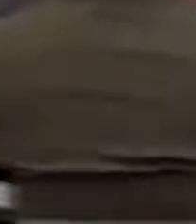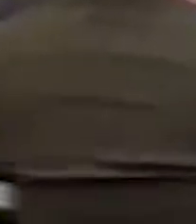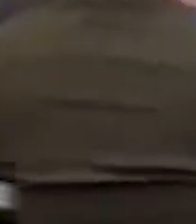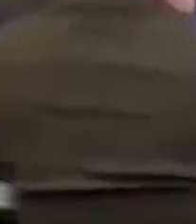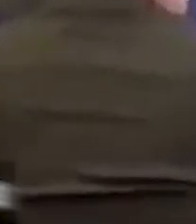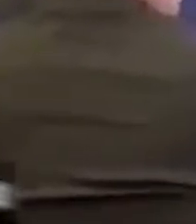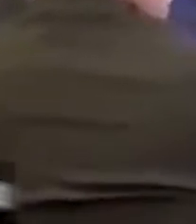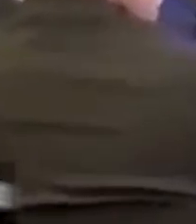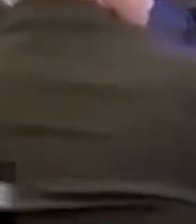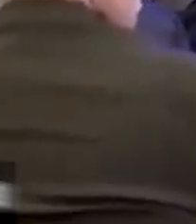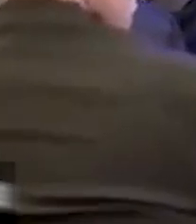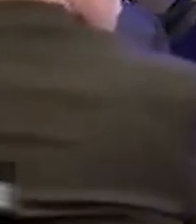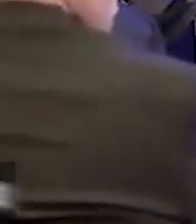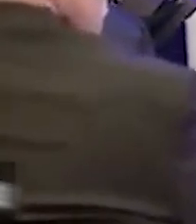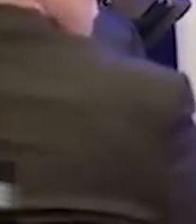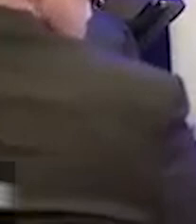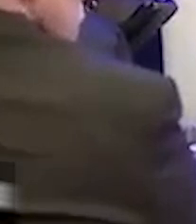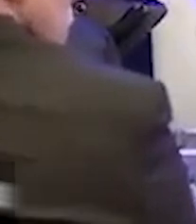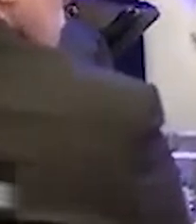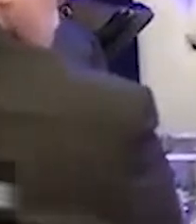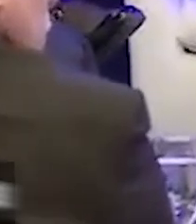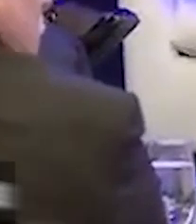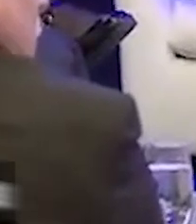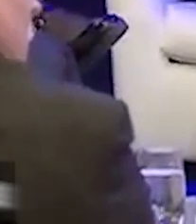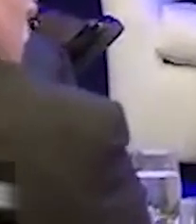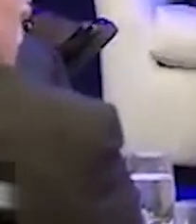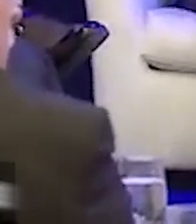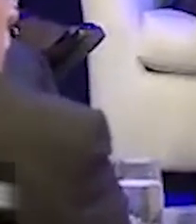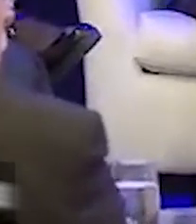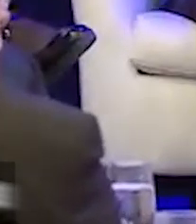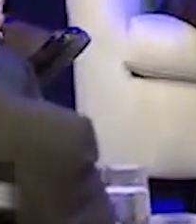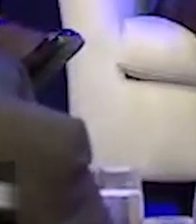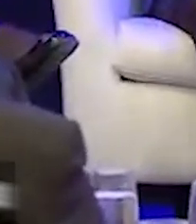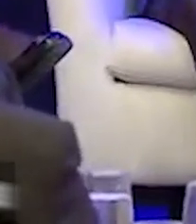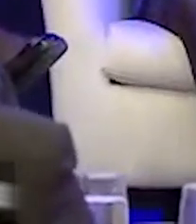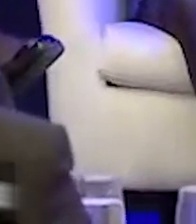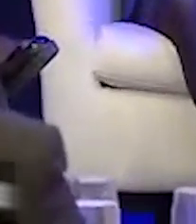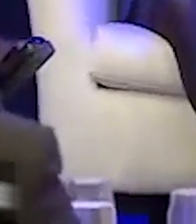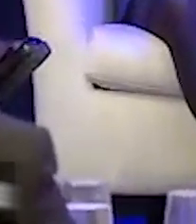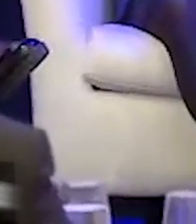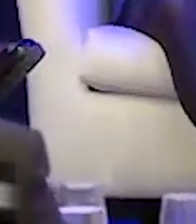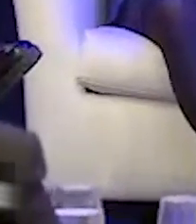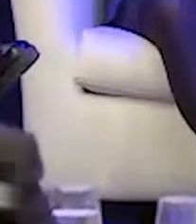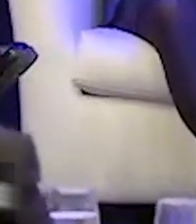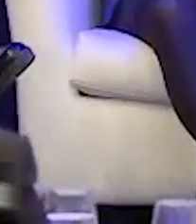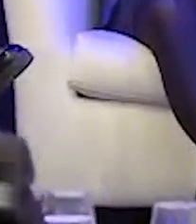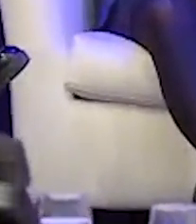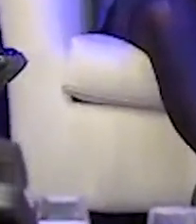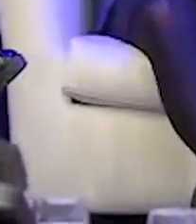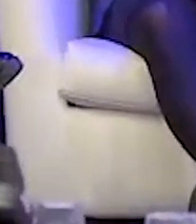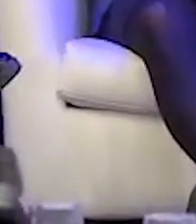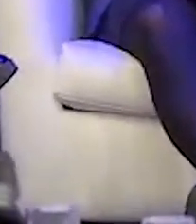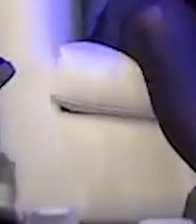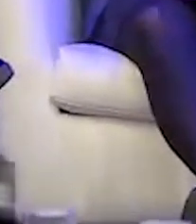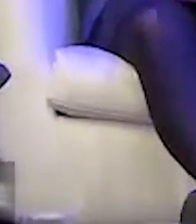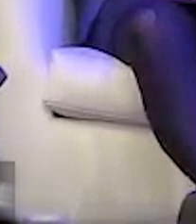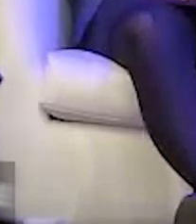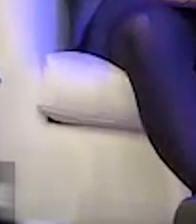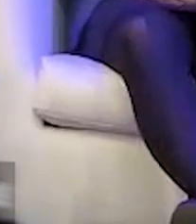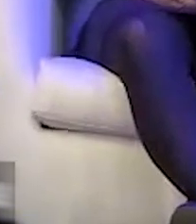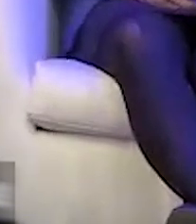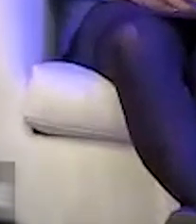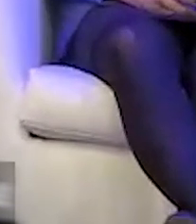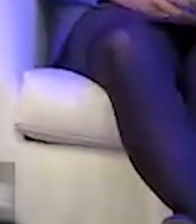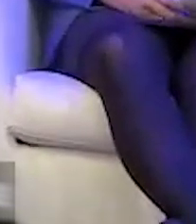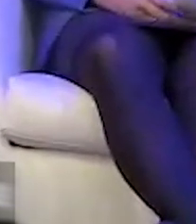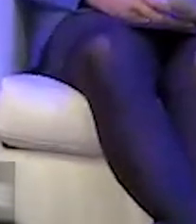our candidates who have these skills, but they don't see them having these skills, right? And so this could be a good thing